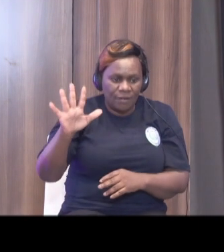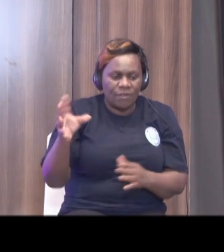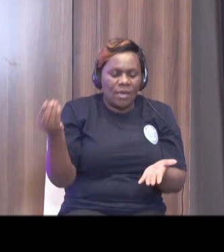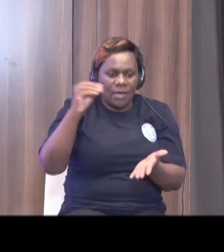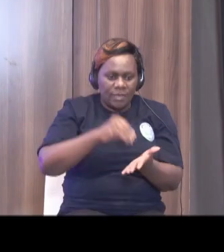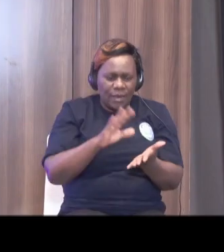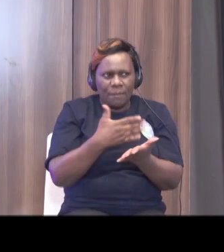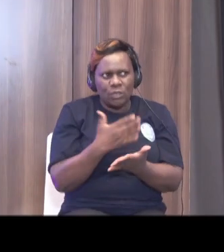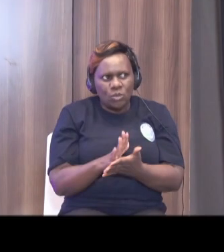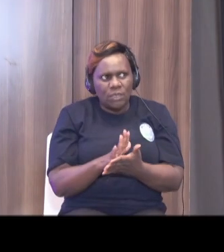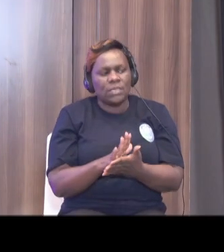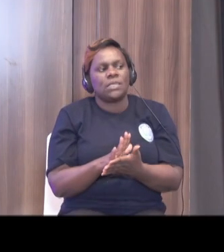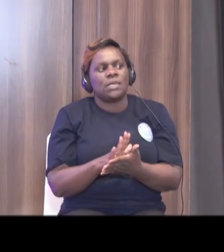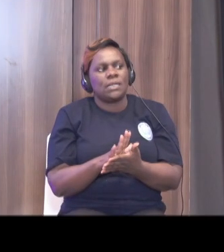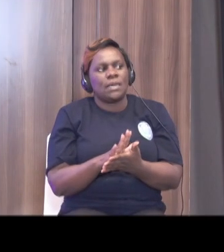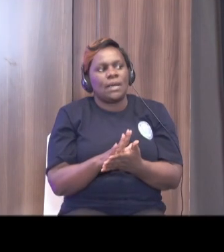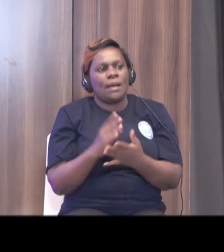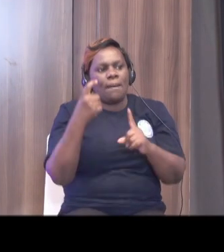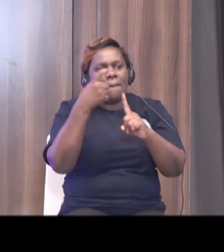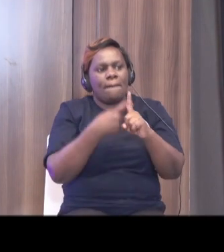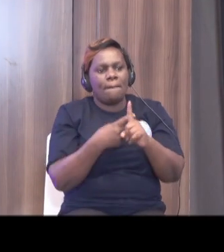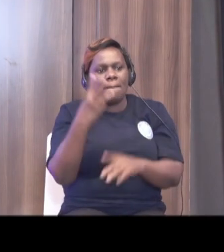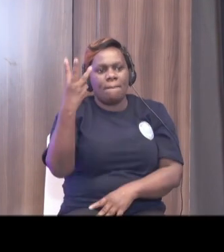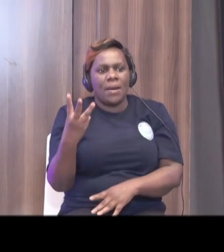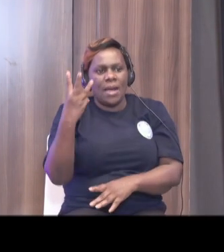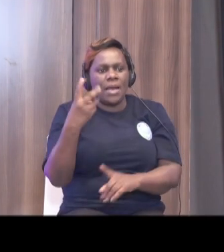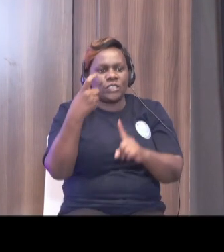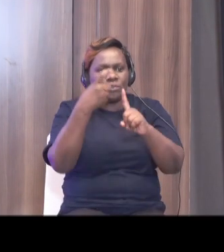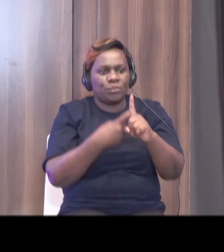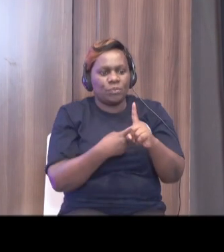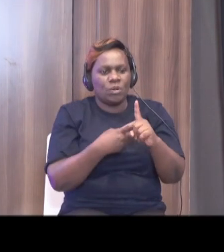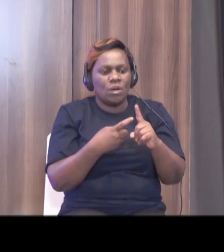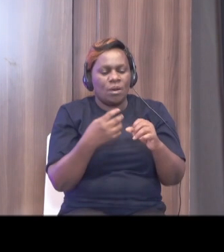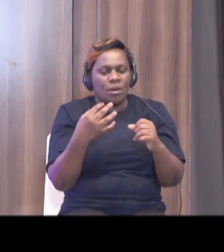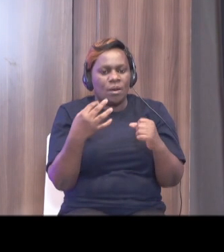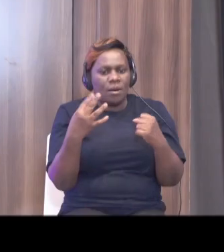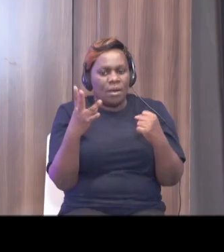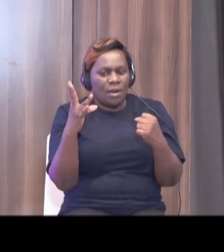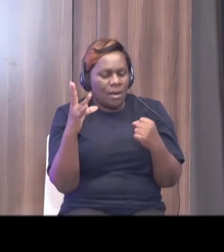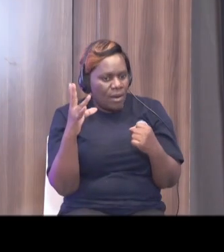Again, between March and August, and